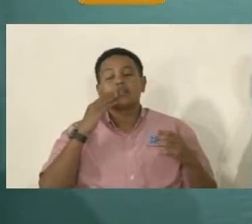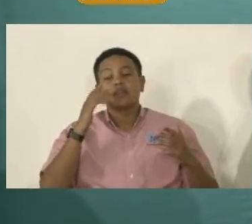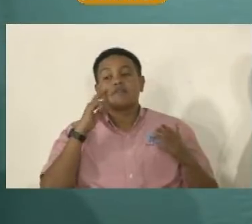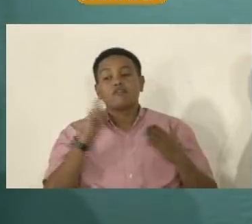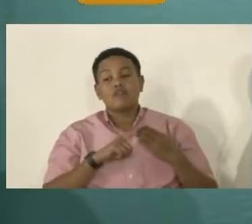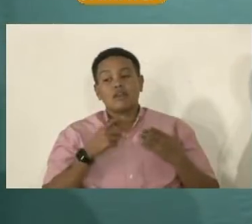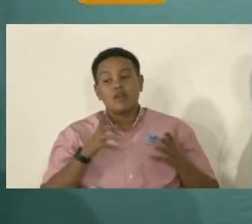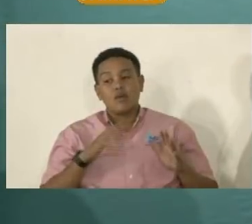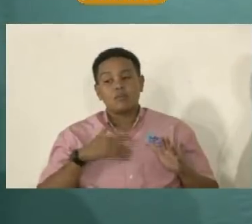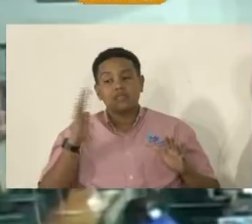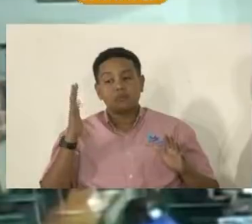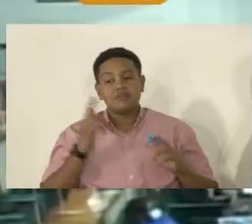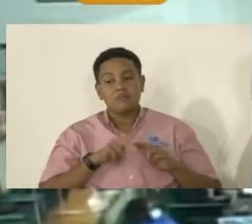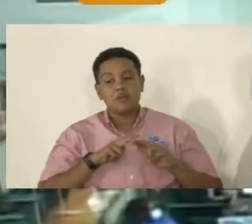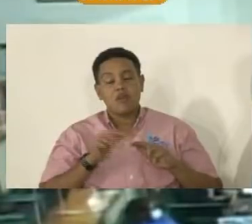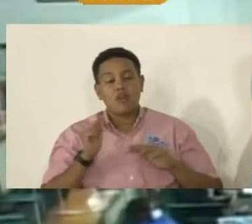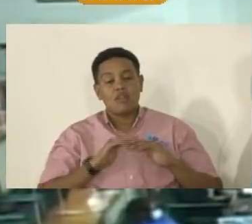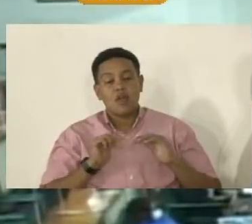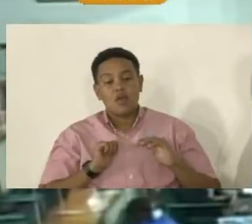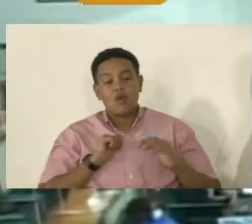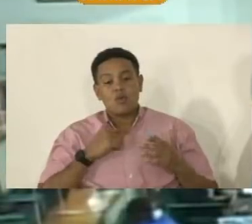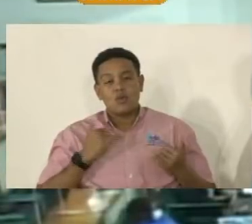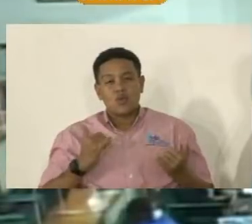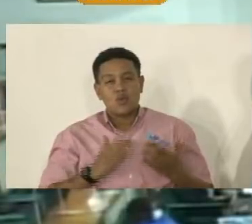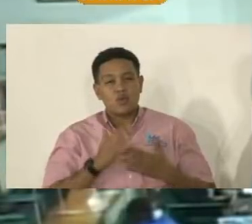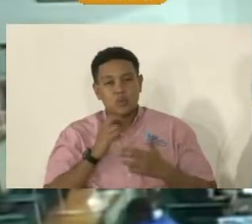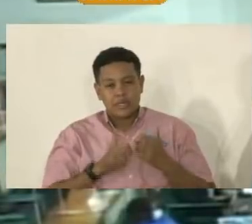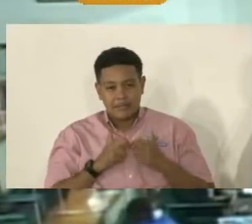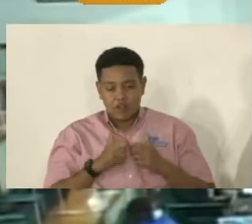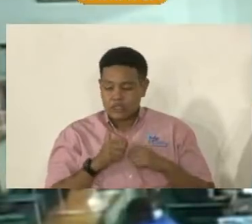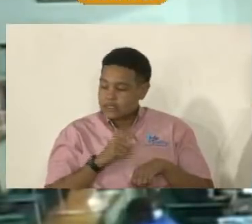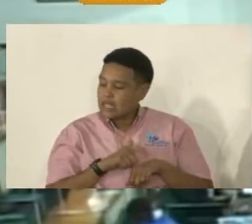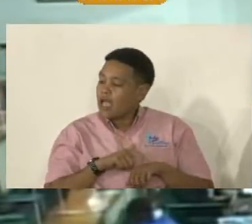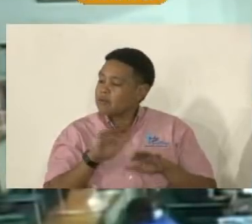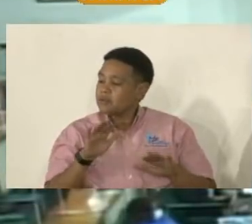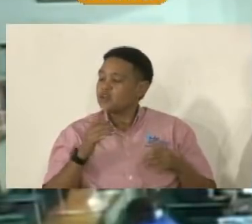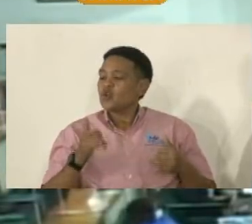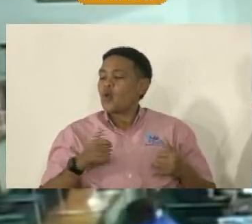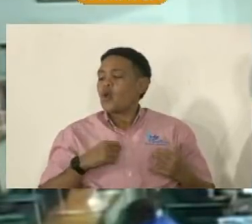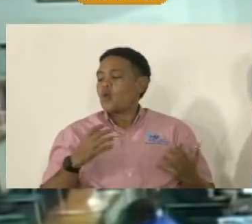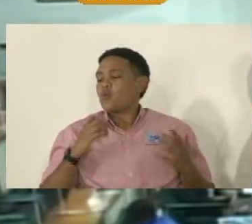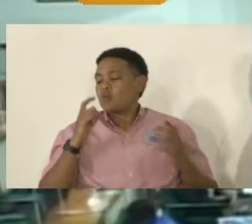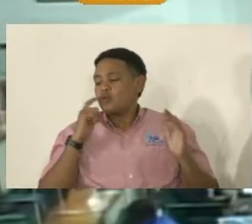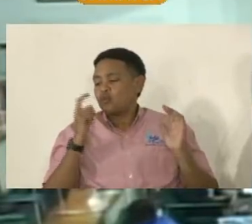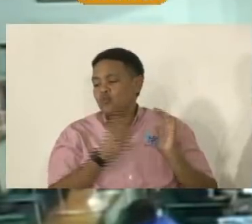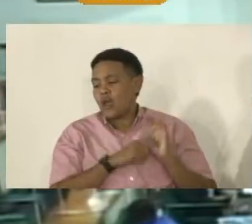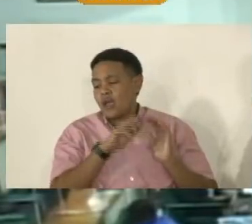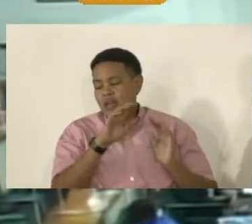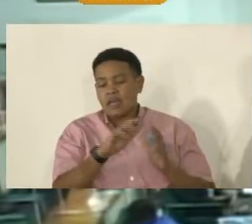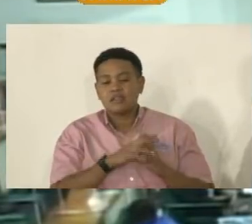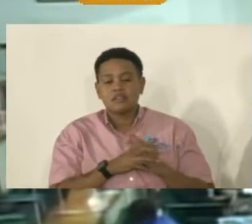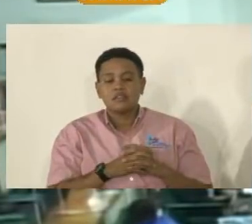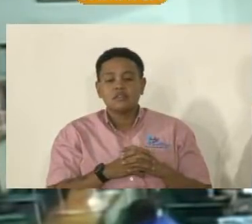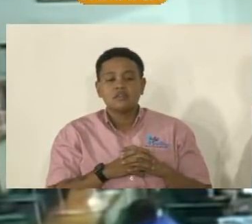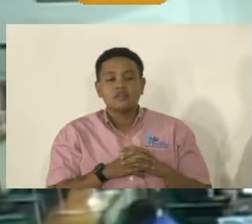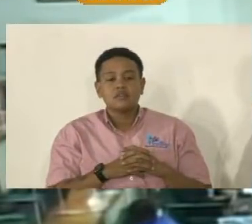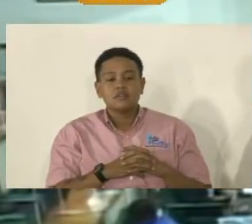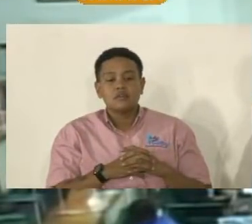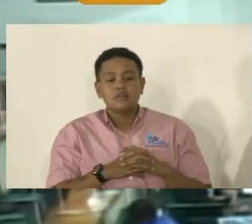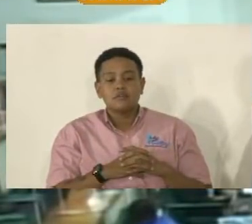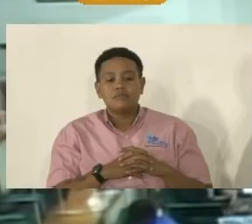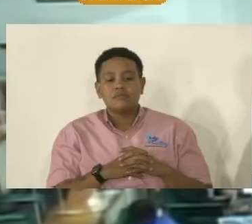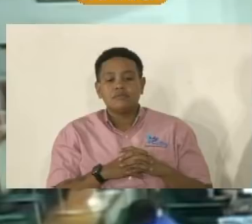And we're going through very difficult times, and I just want to recognize and